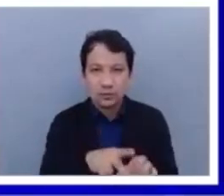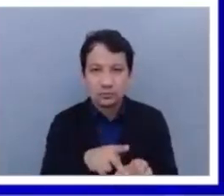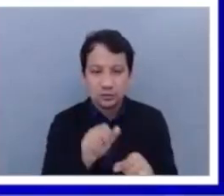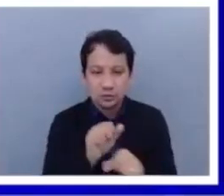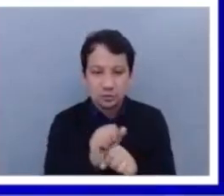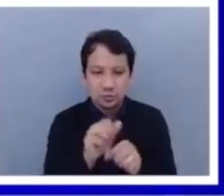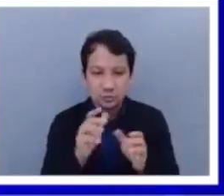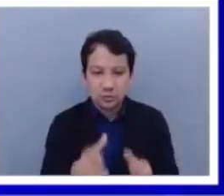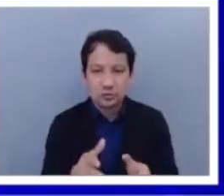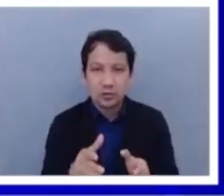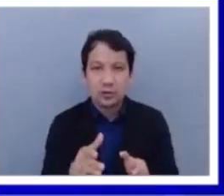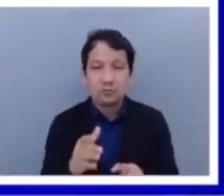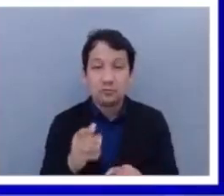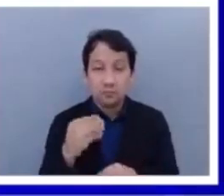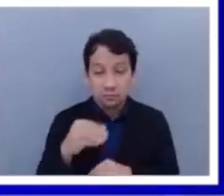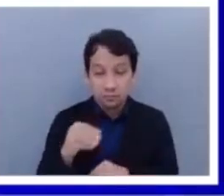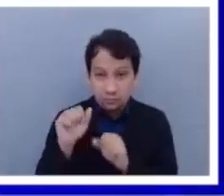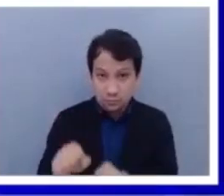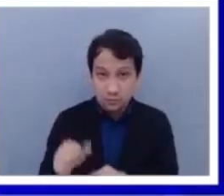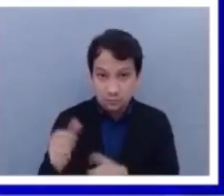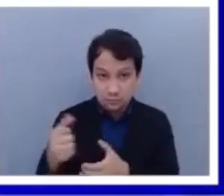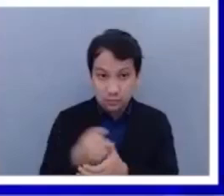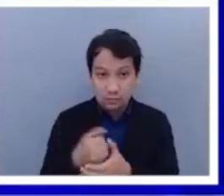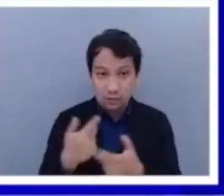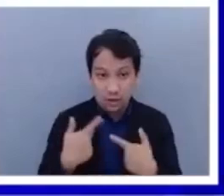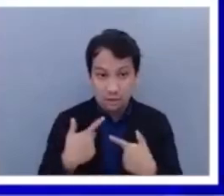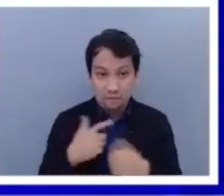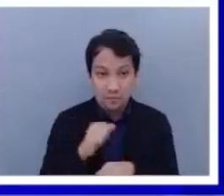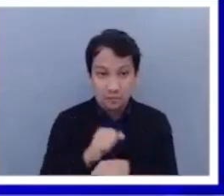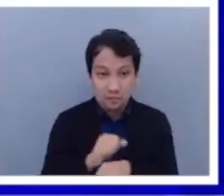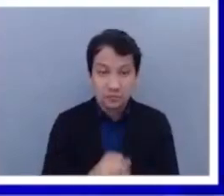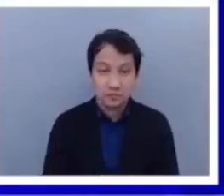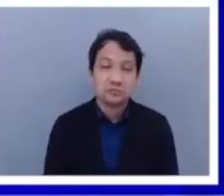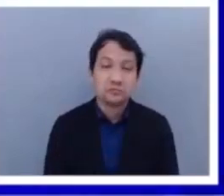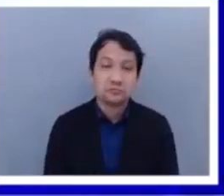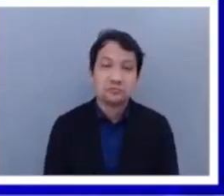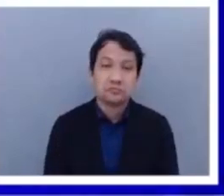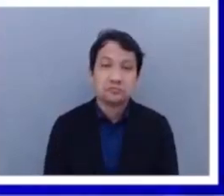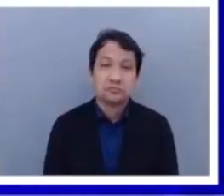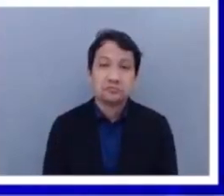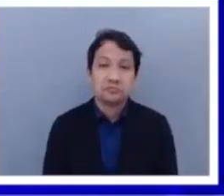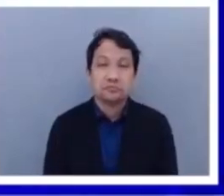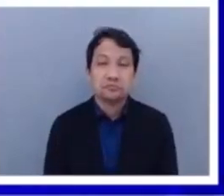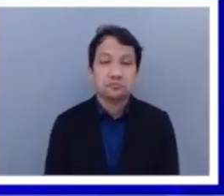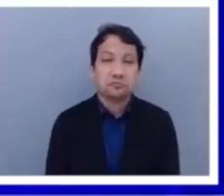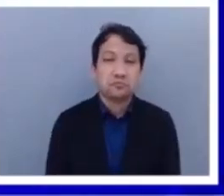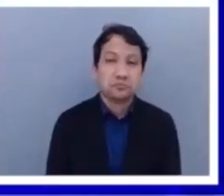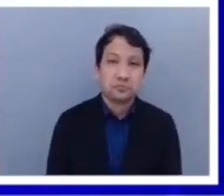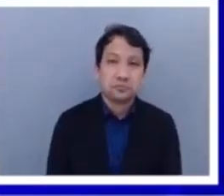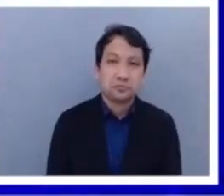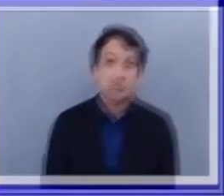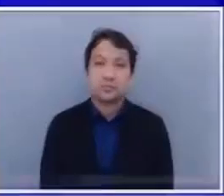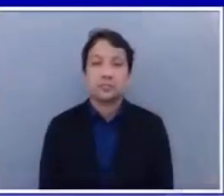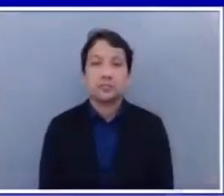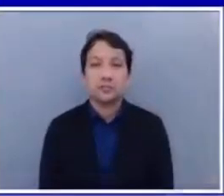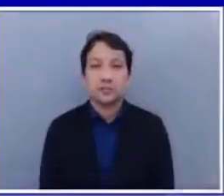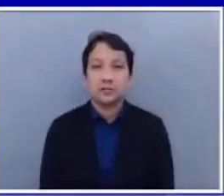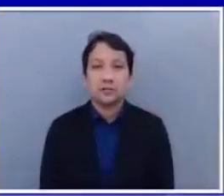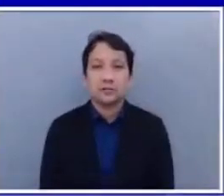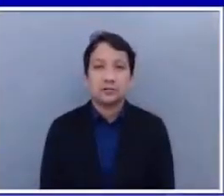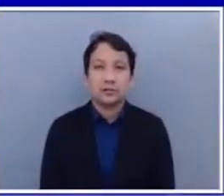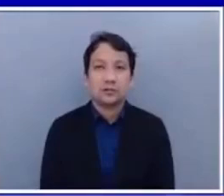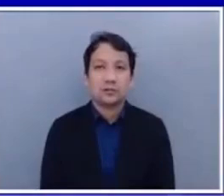labor market would really get a job. Thank you. Thank you po, Yusek. Meron po siyang follow-up